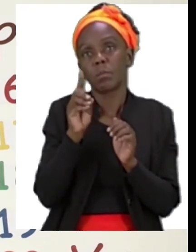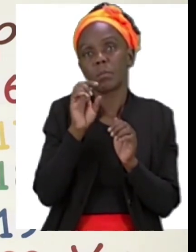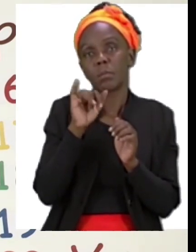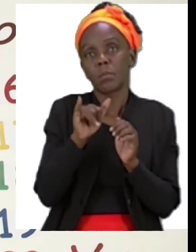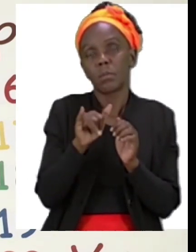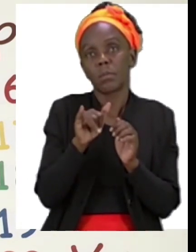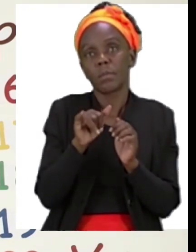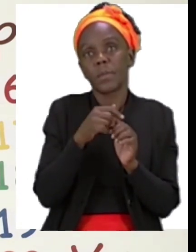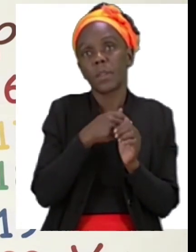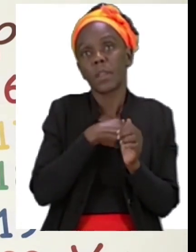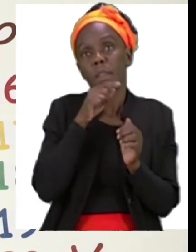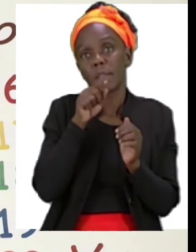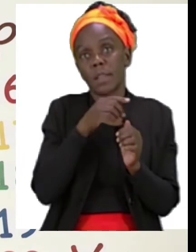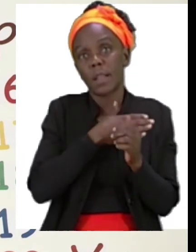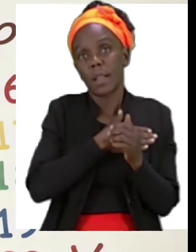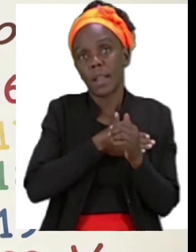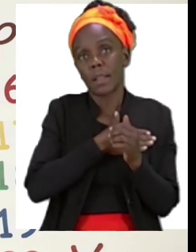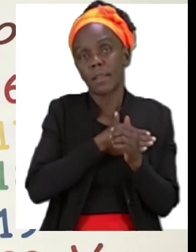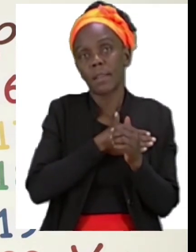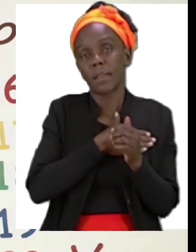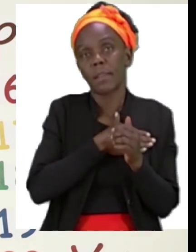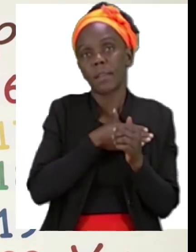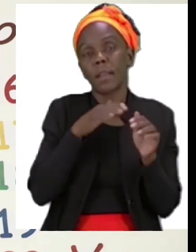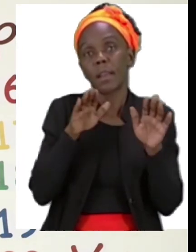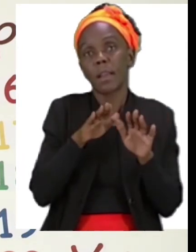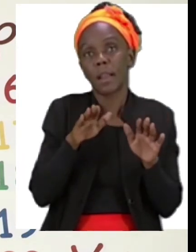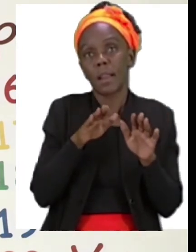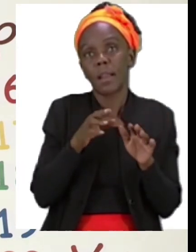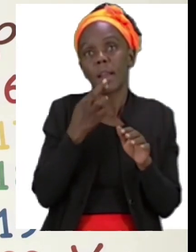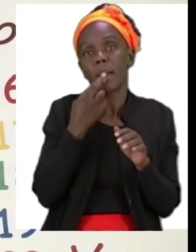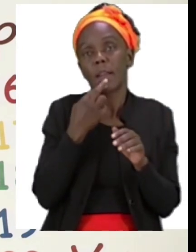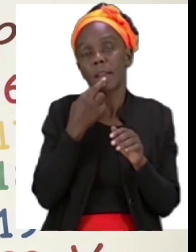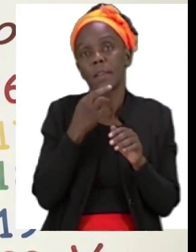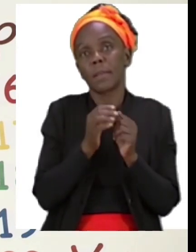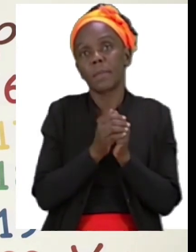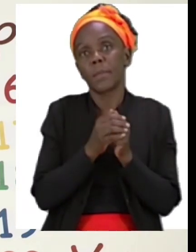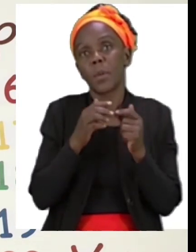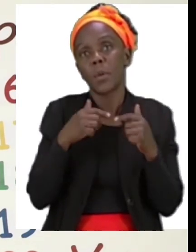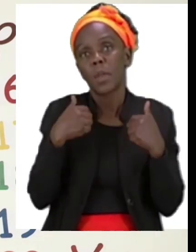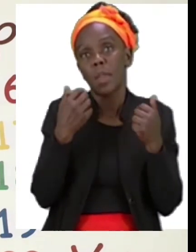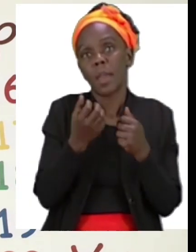red. We have the same culture.